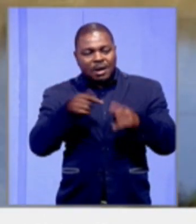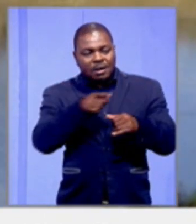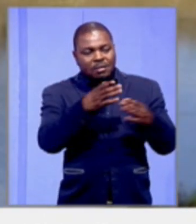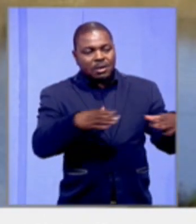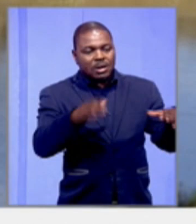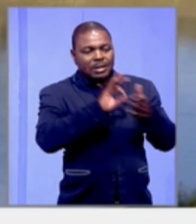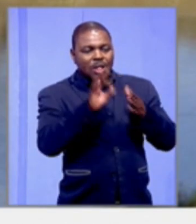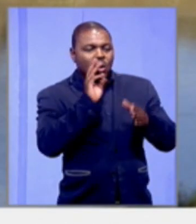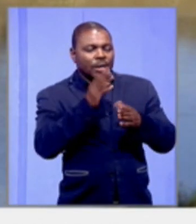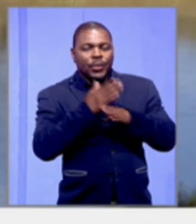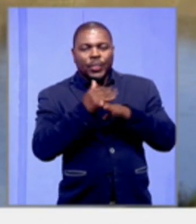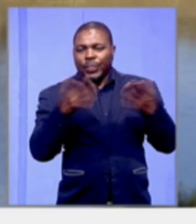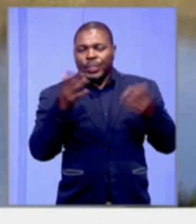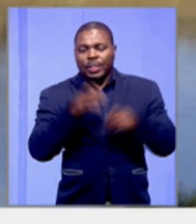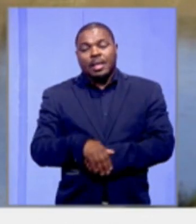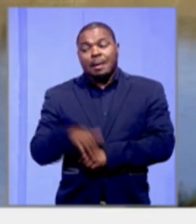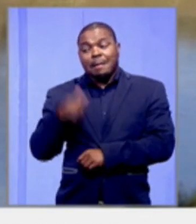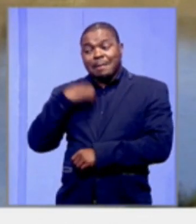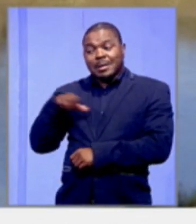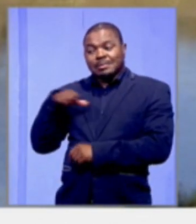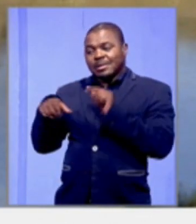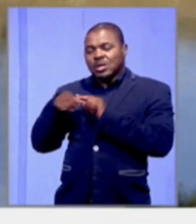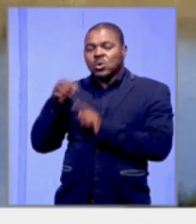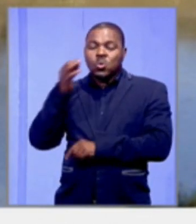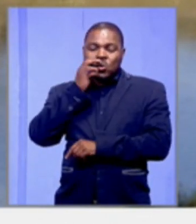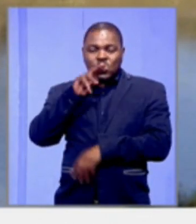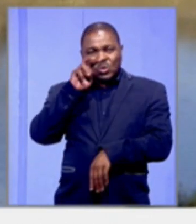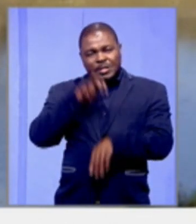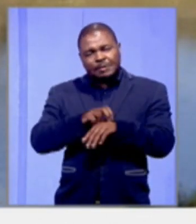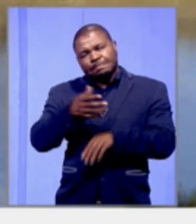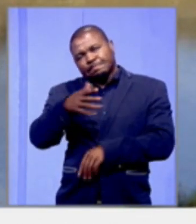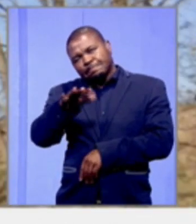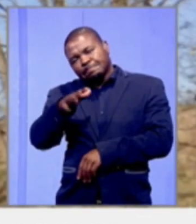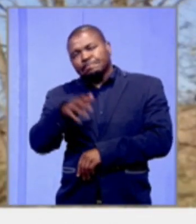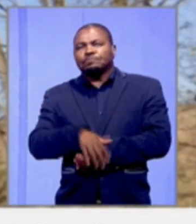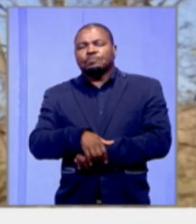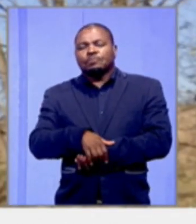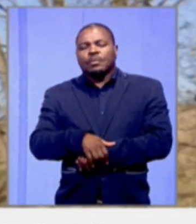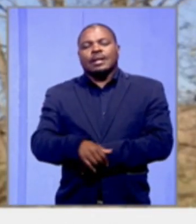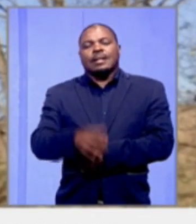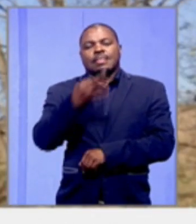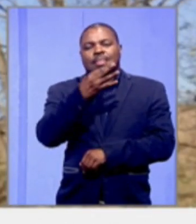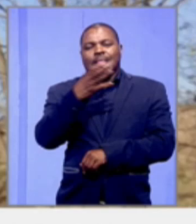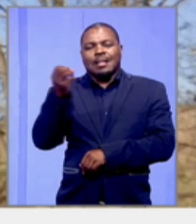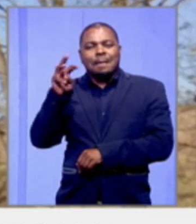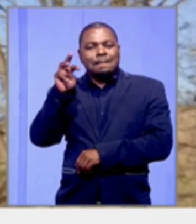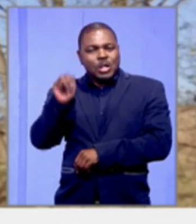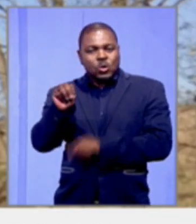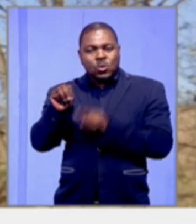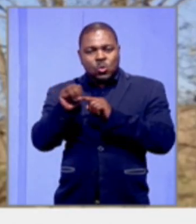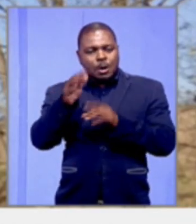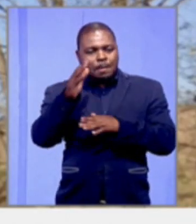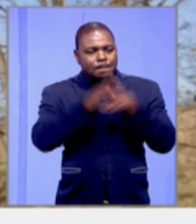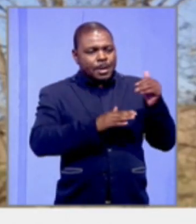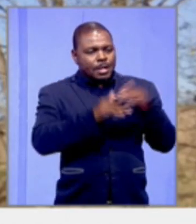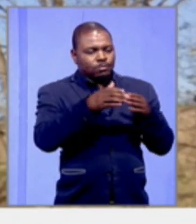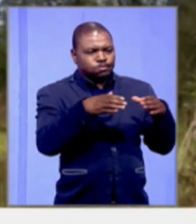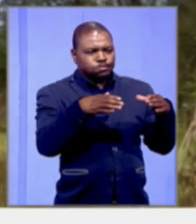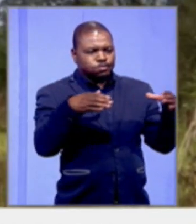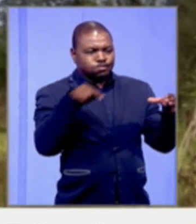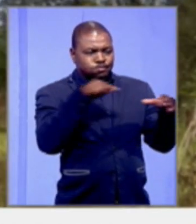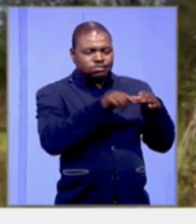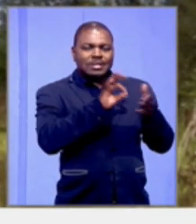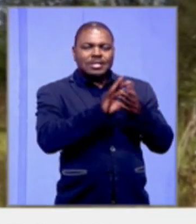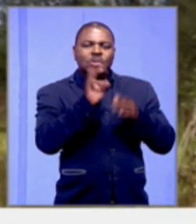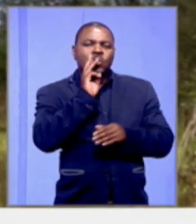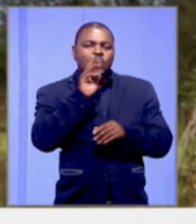working. Masepala wa Lekwa o re go tla tlhokega mašeleng a go balelwa go dimilione tse 300 go oketsa polante ya go tlhokisa metsi